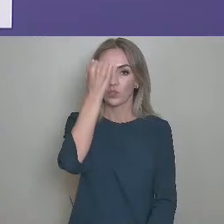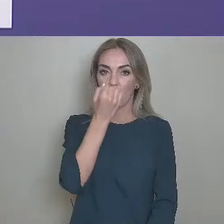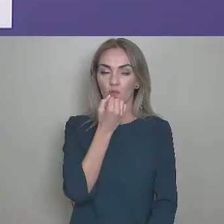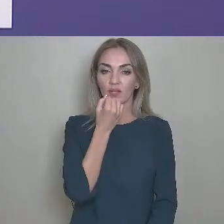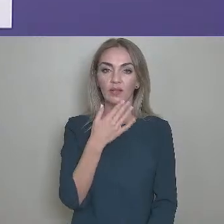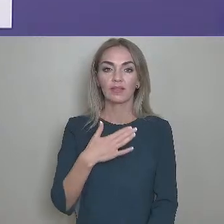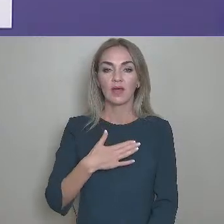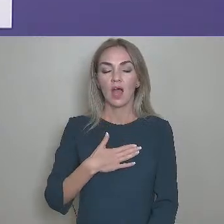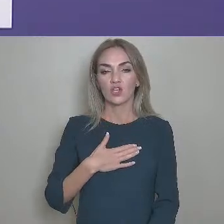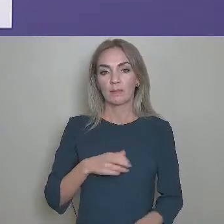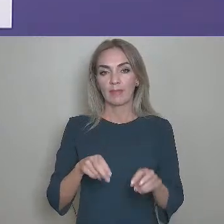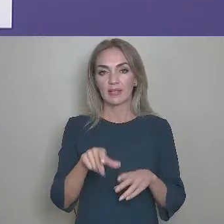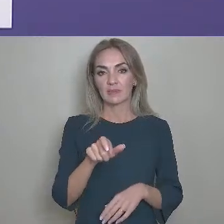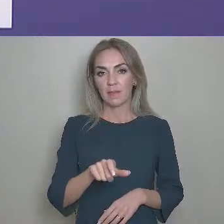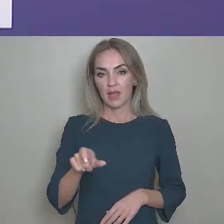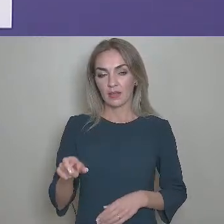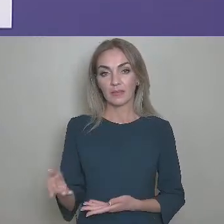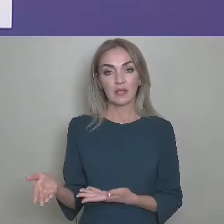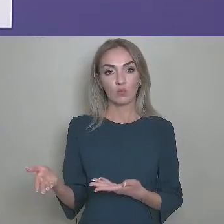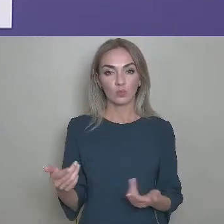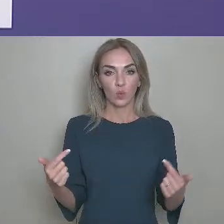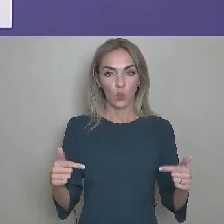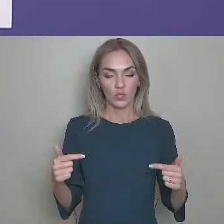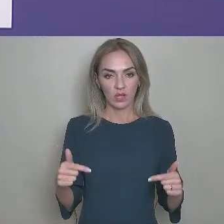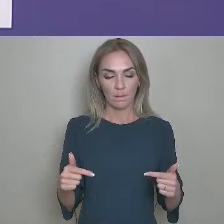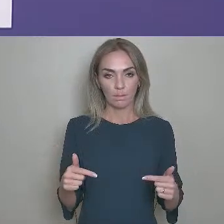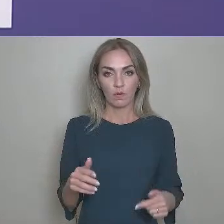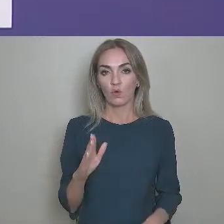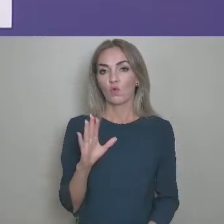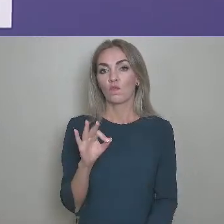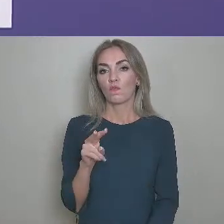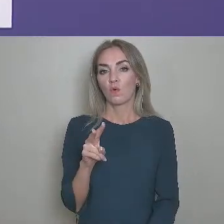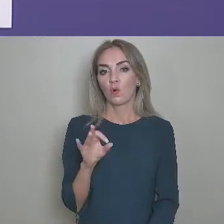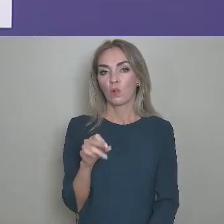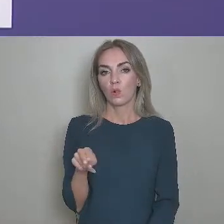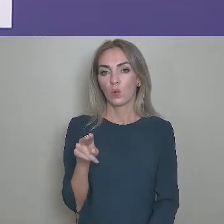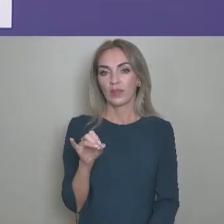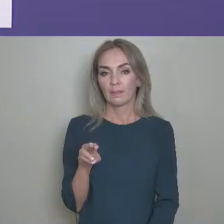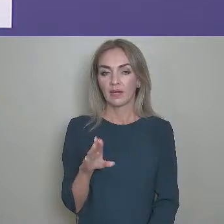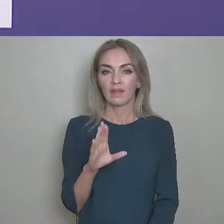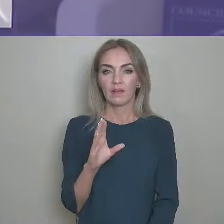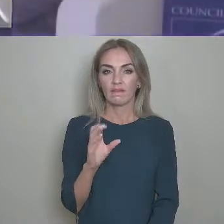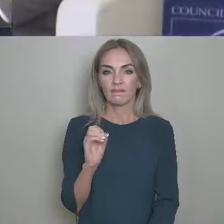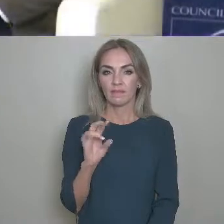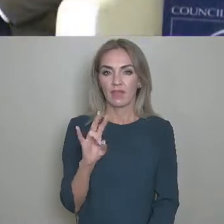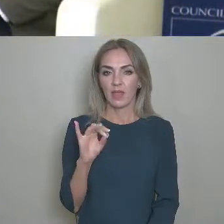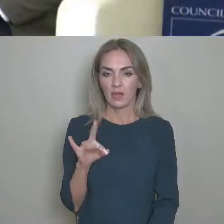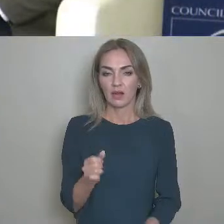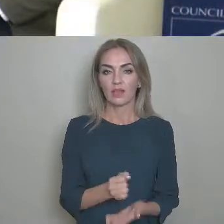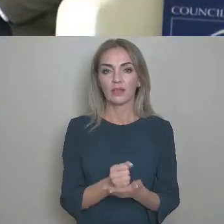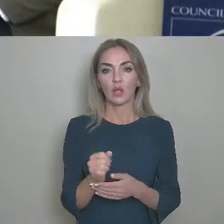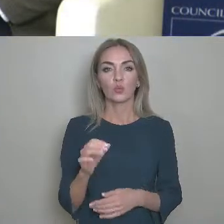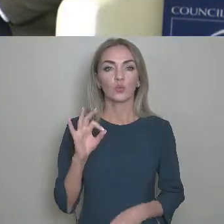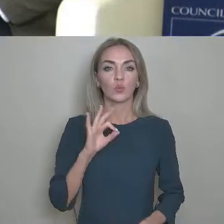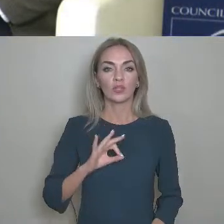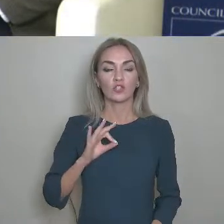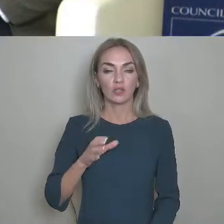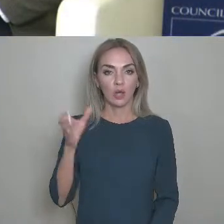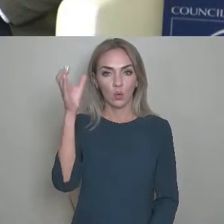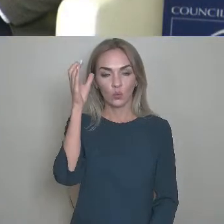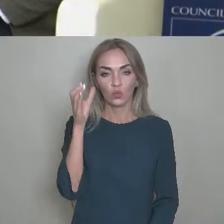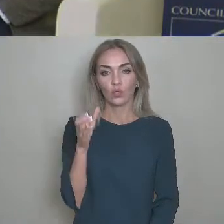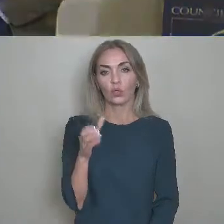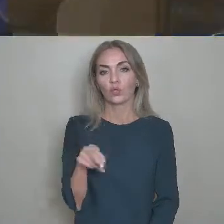to thank very much our experts. Vladimir Wenger was